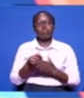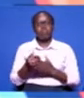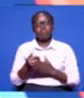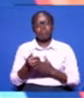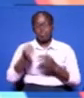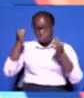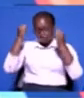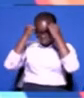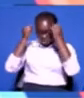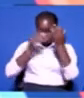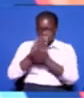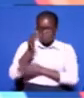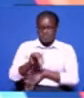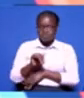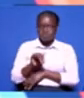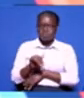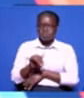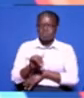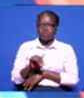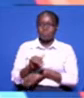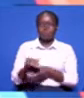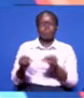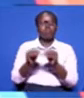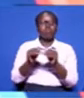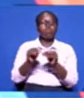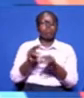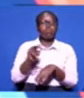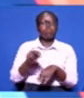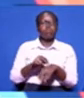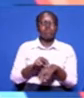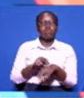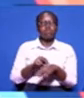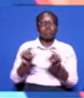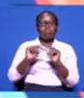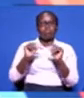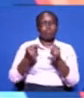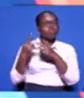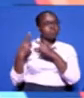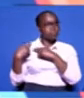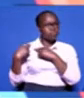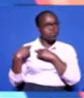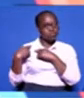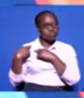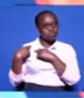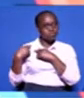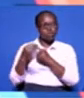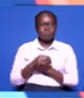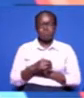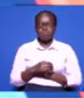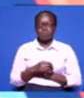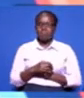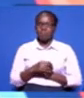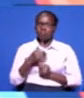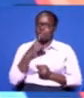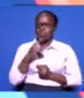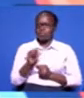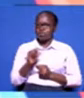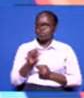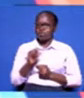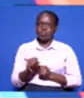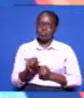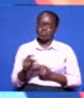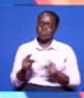to ensure that we meet our national and global responsibilities to education. So that is very